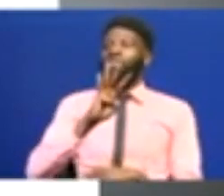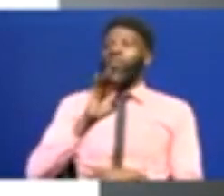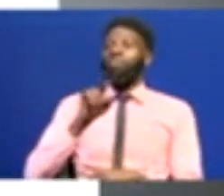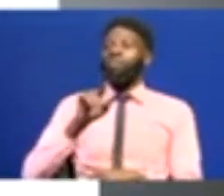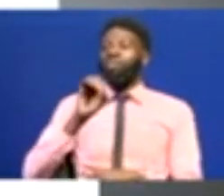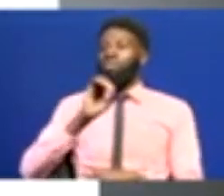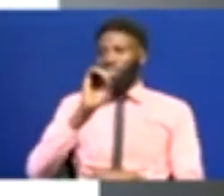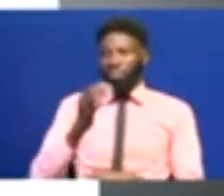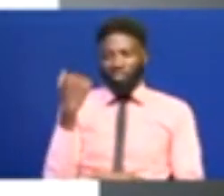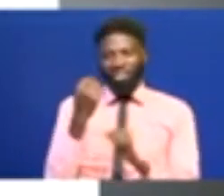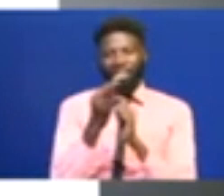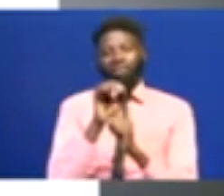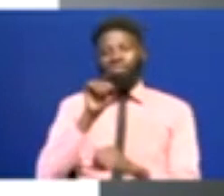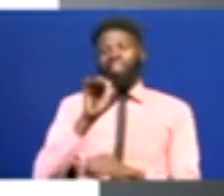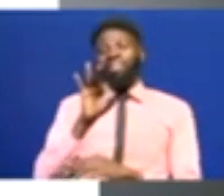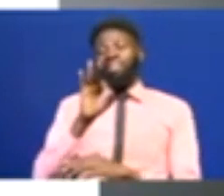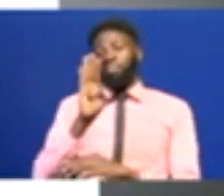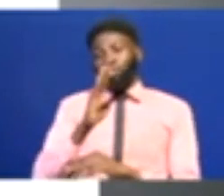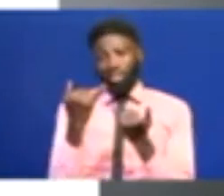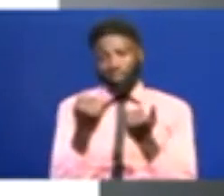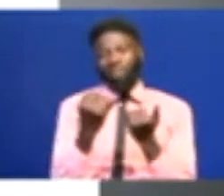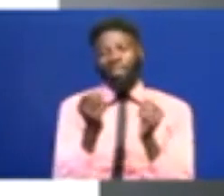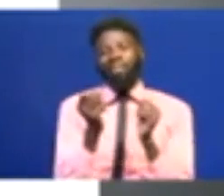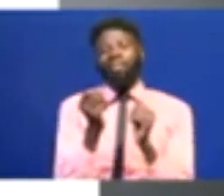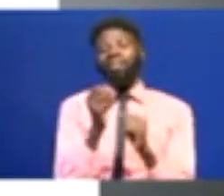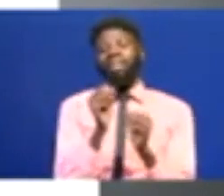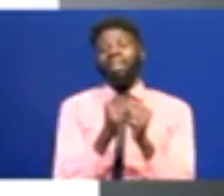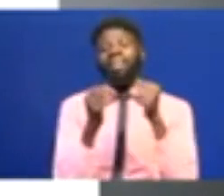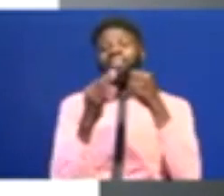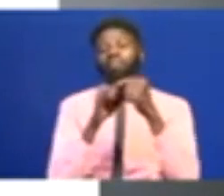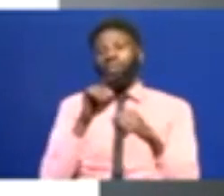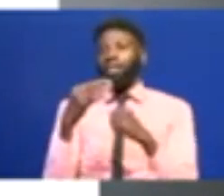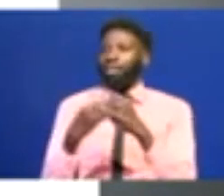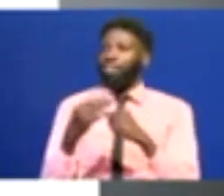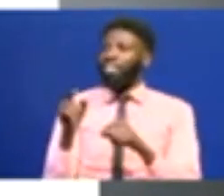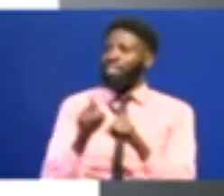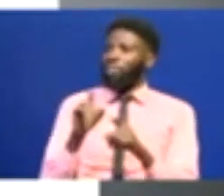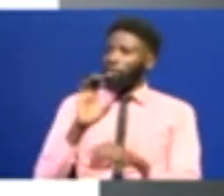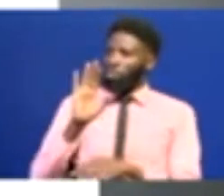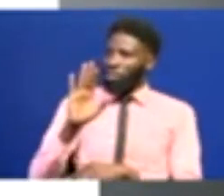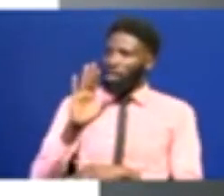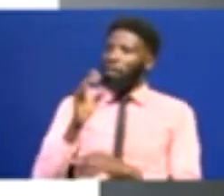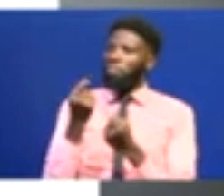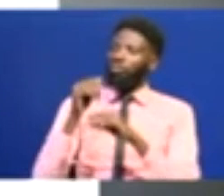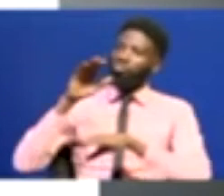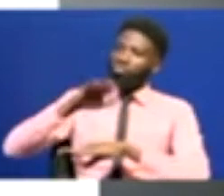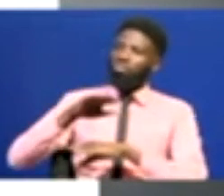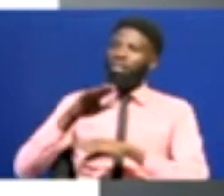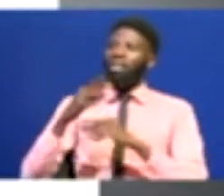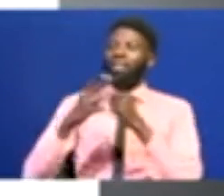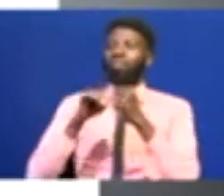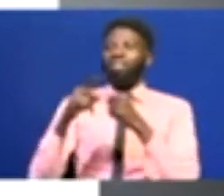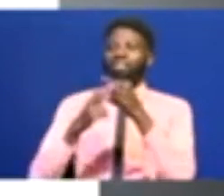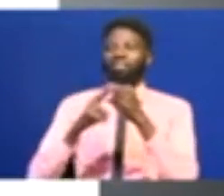13.3 billion shillings to 13.8 billion shillings. Customer deposits registered a growth of 9.7%